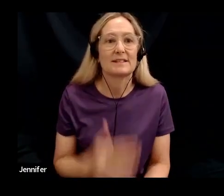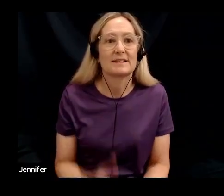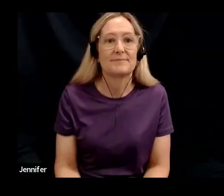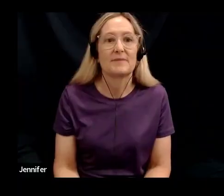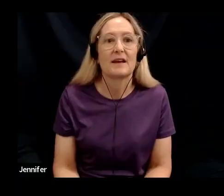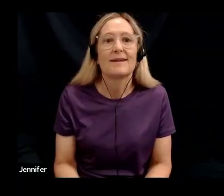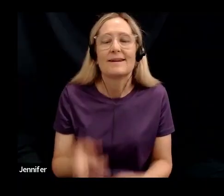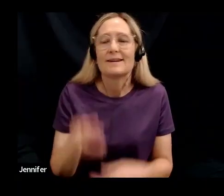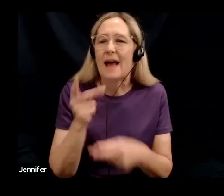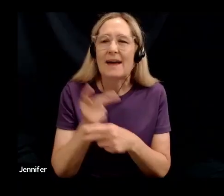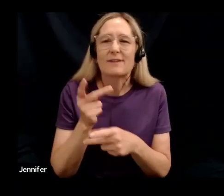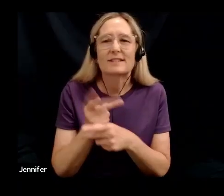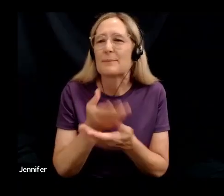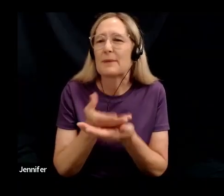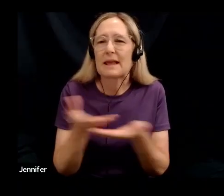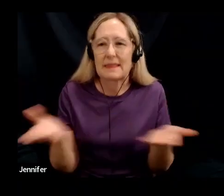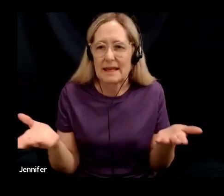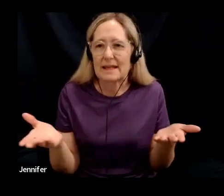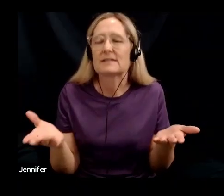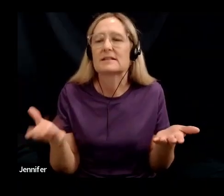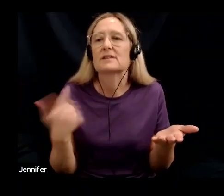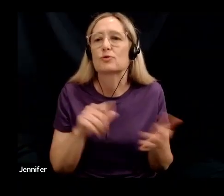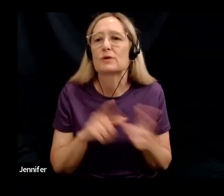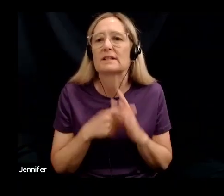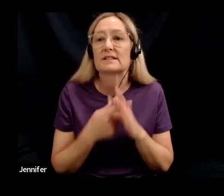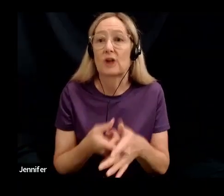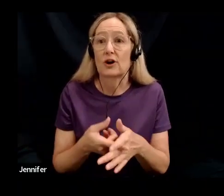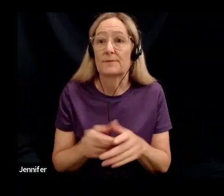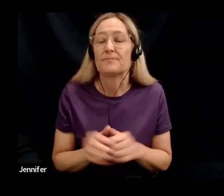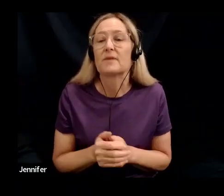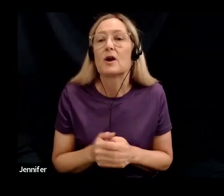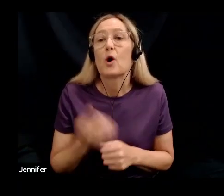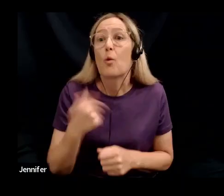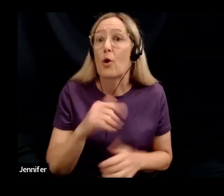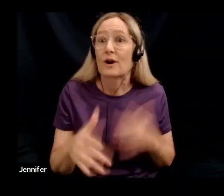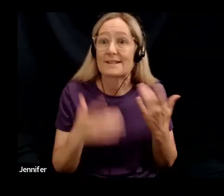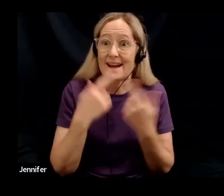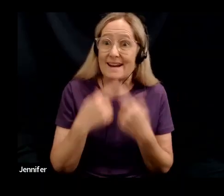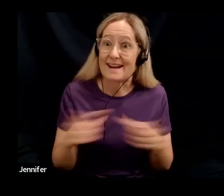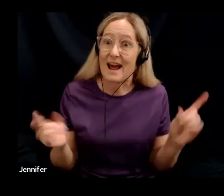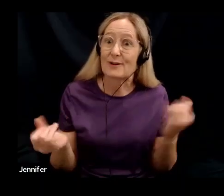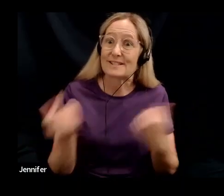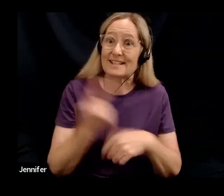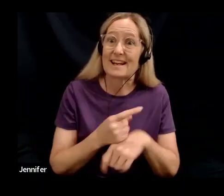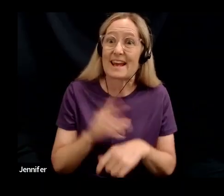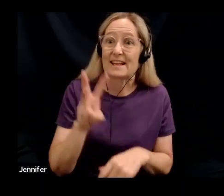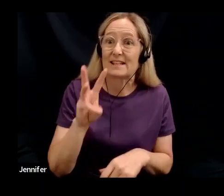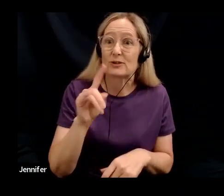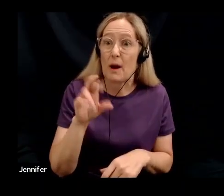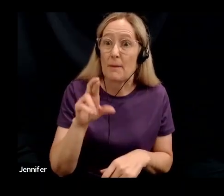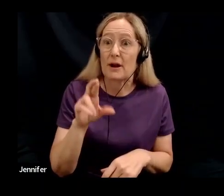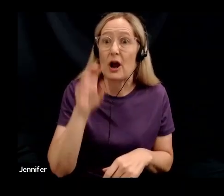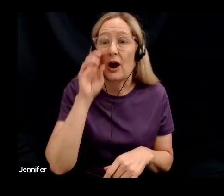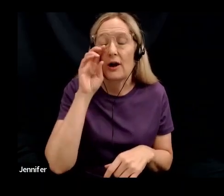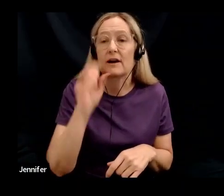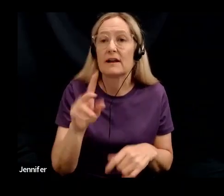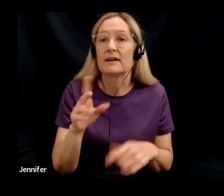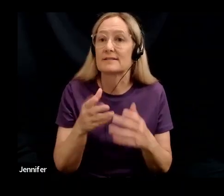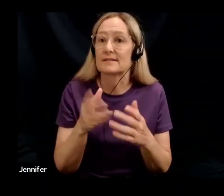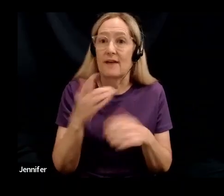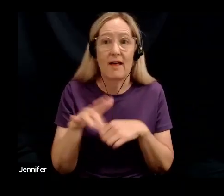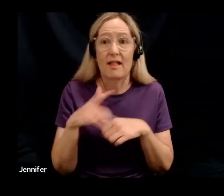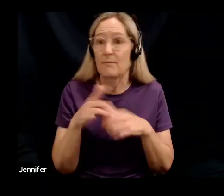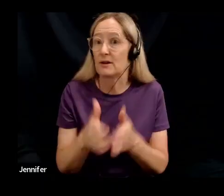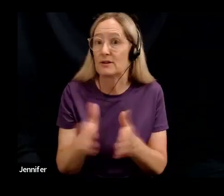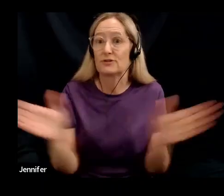It's just some housekeeping items as we begin. We are excited to announce that today's webinar will be accessible to a wider